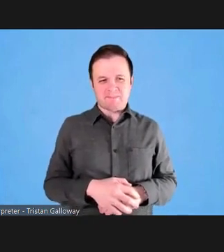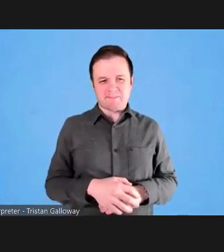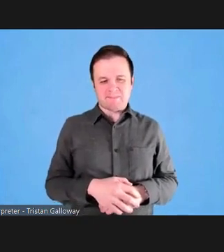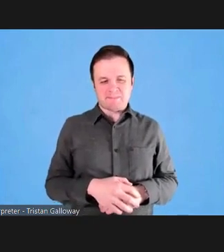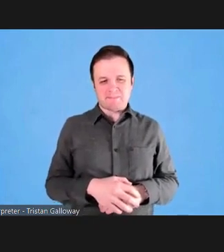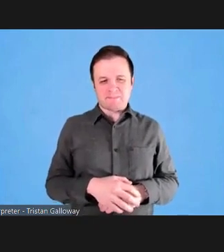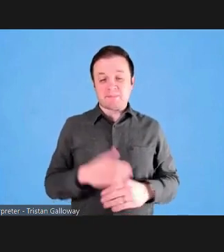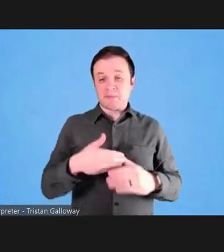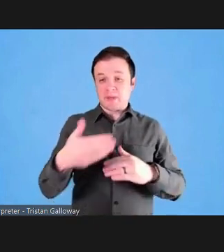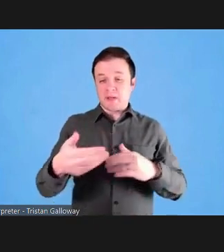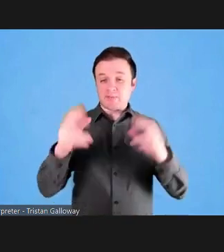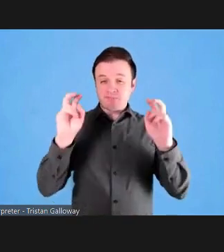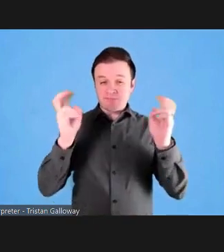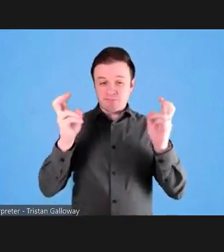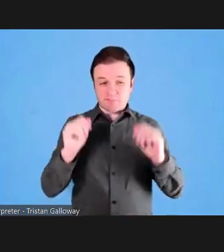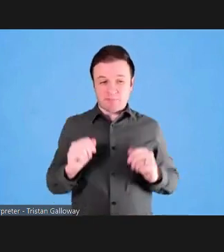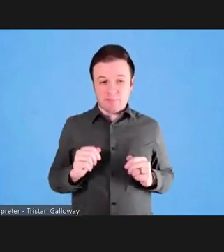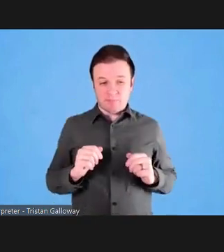Next